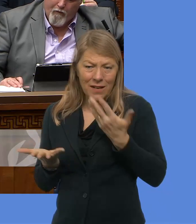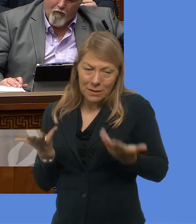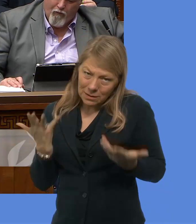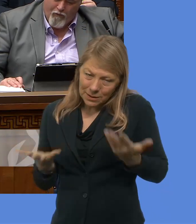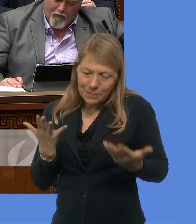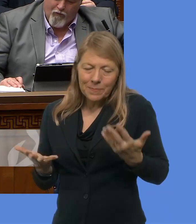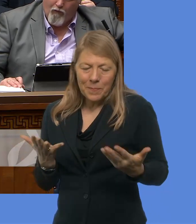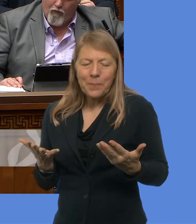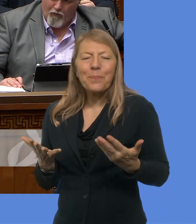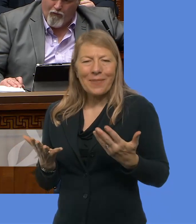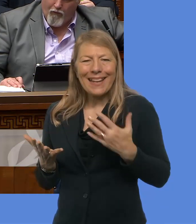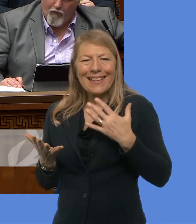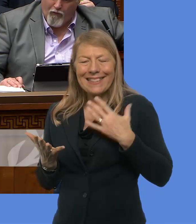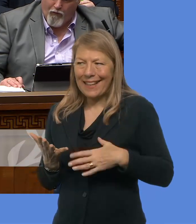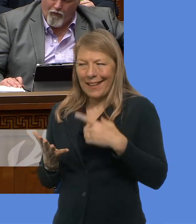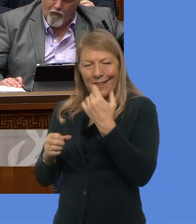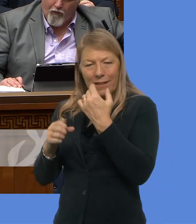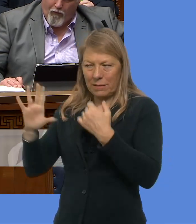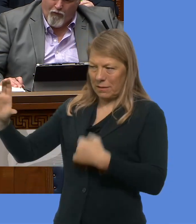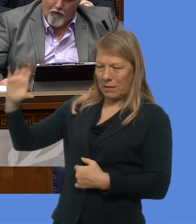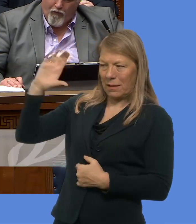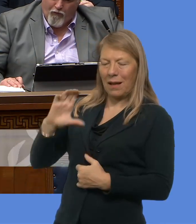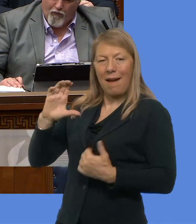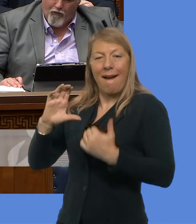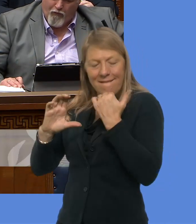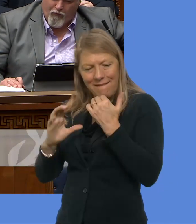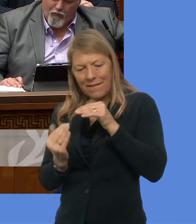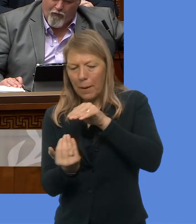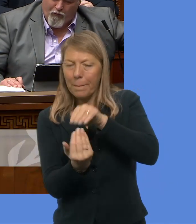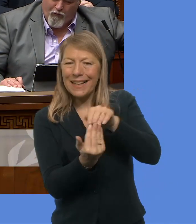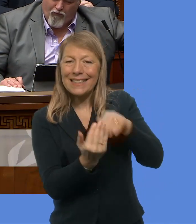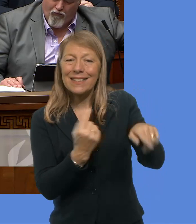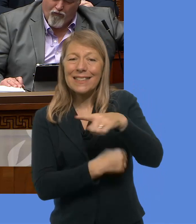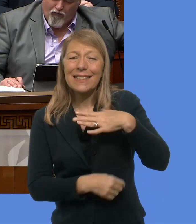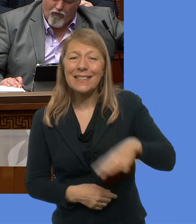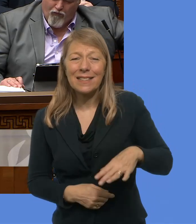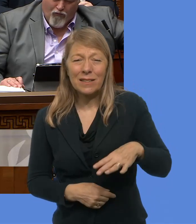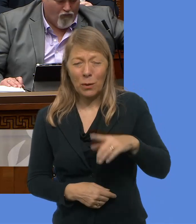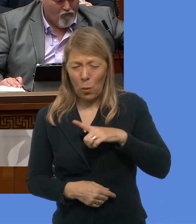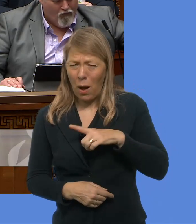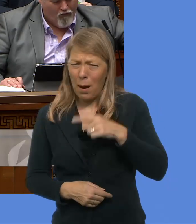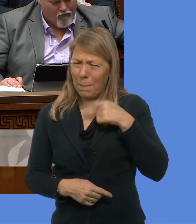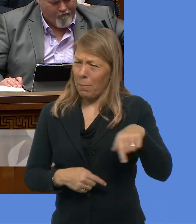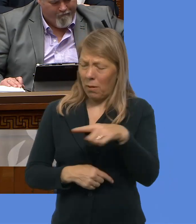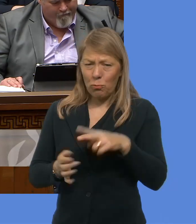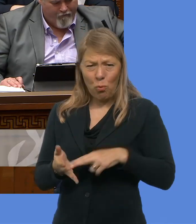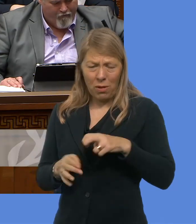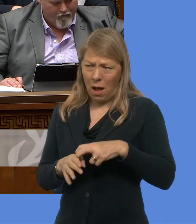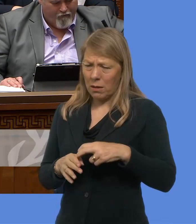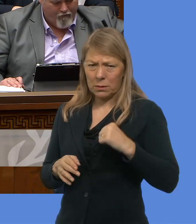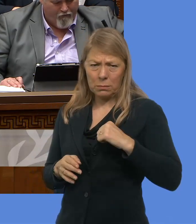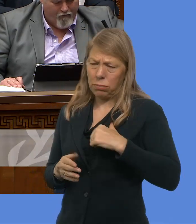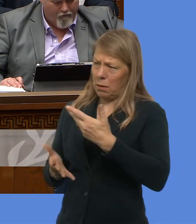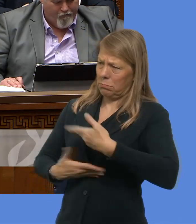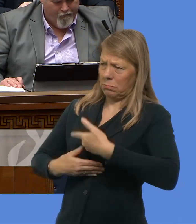our level of need to enable the Executive to deliver the high-quality public services that people expect and deserve, and for us to have sustainable